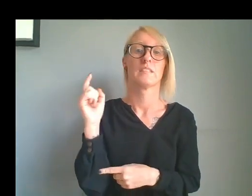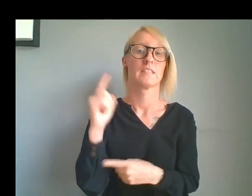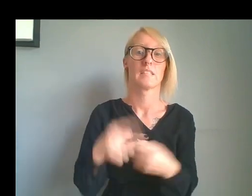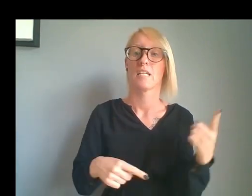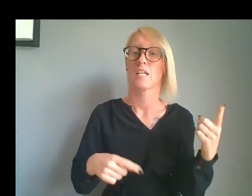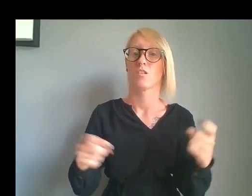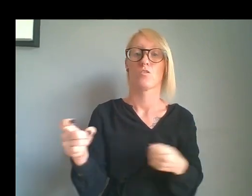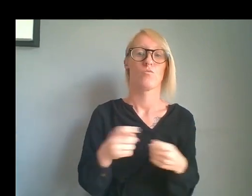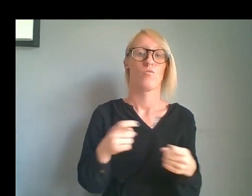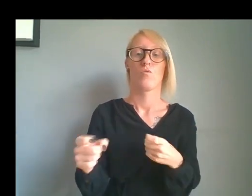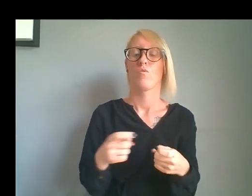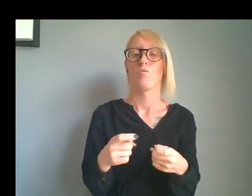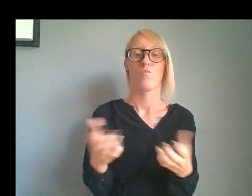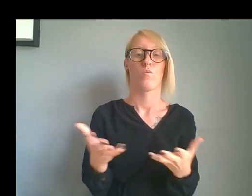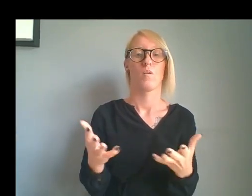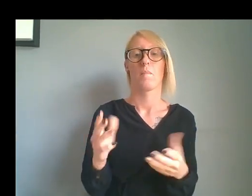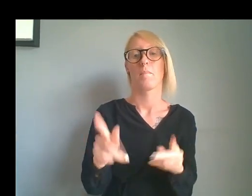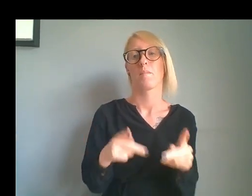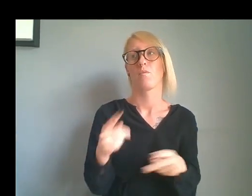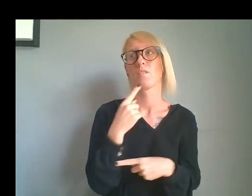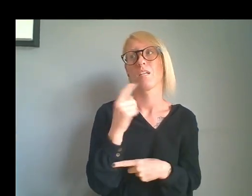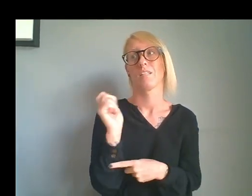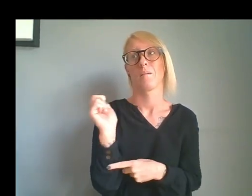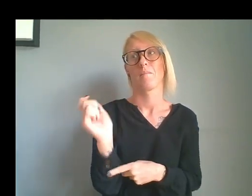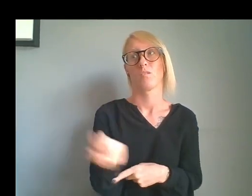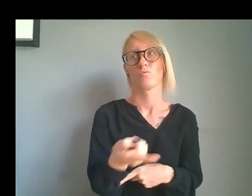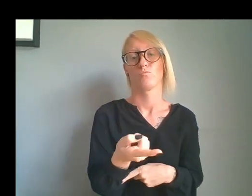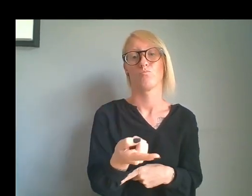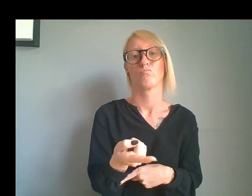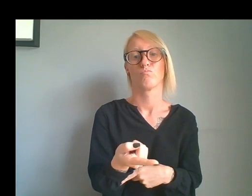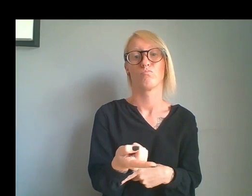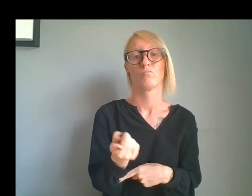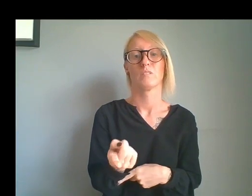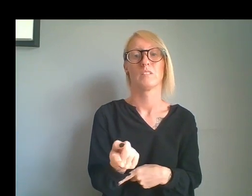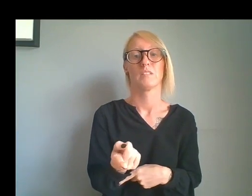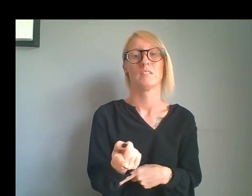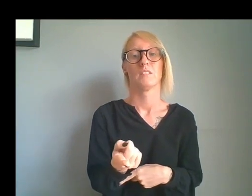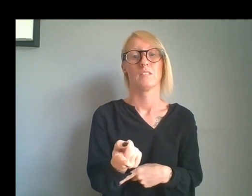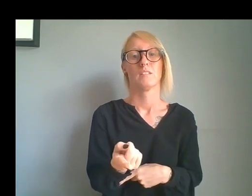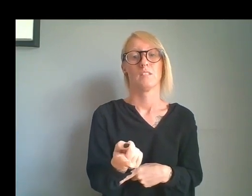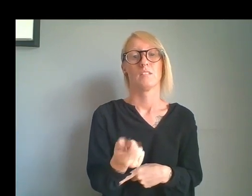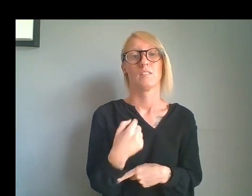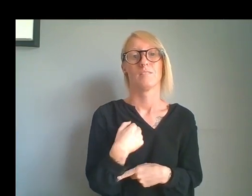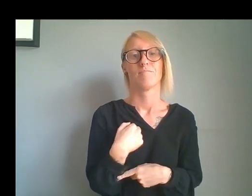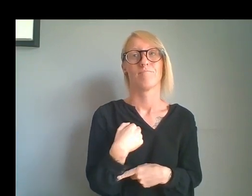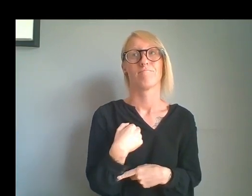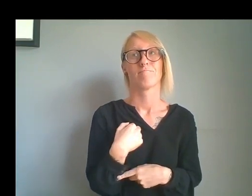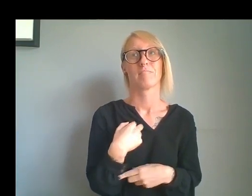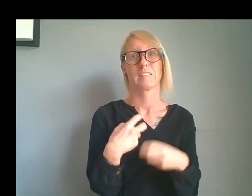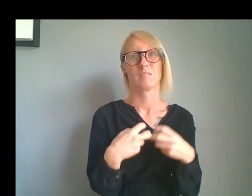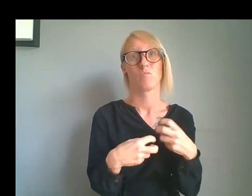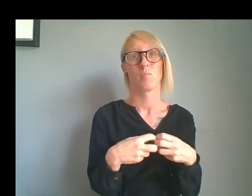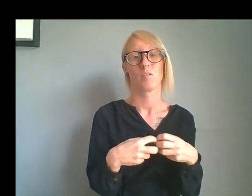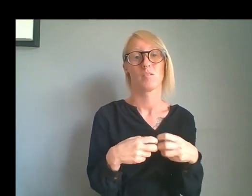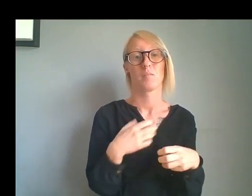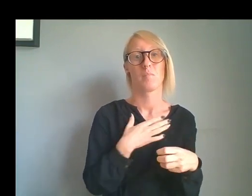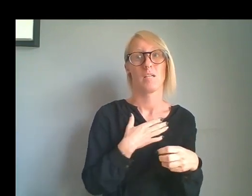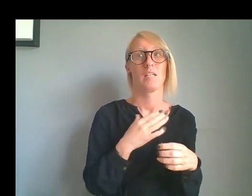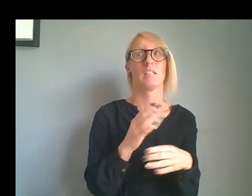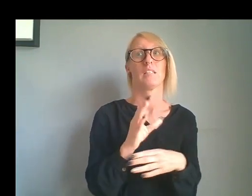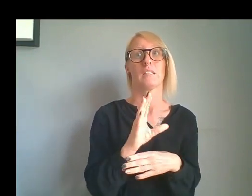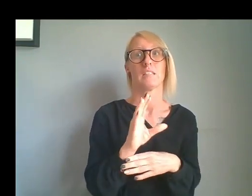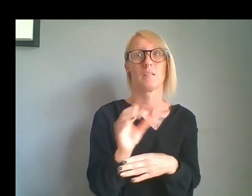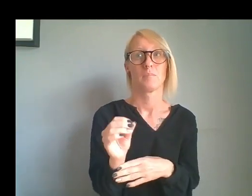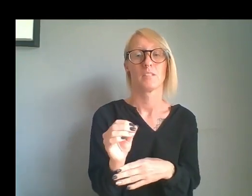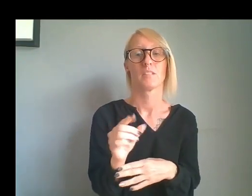about you. Now, maybe for us as a nonprofit, this isn't as big of an issue as it is for a company like Microsoft or Dell, where they really